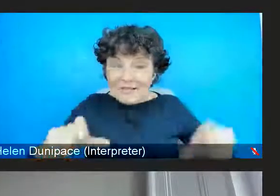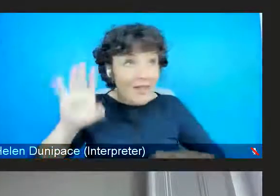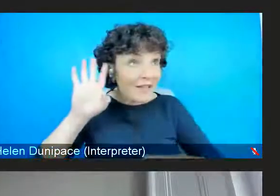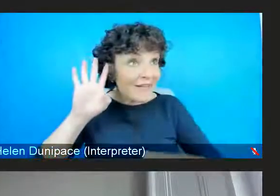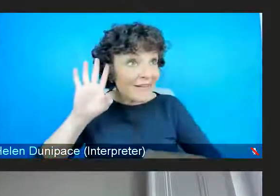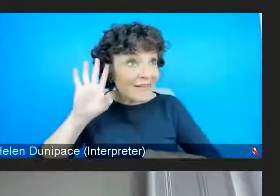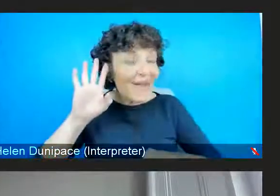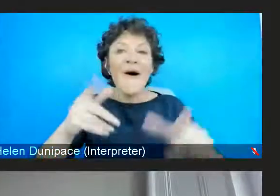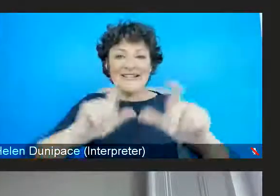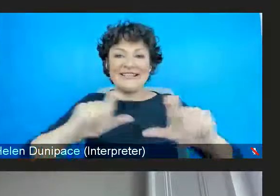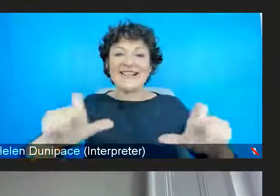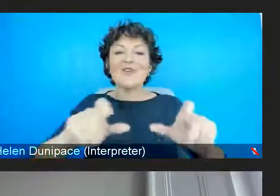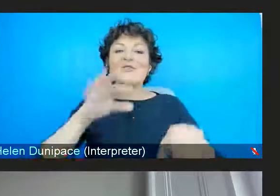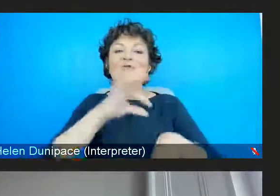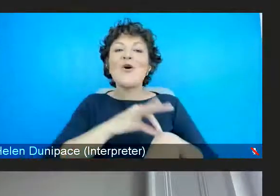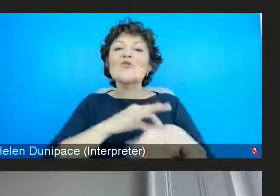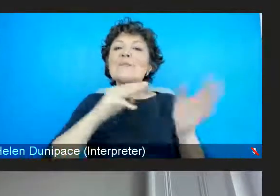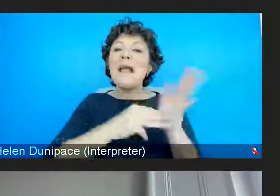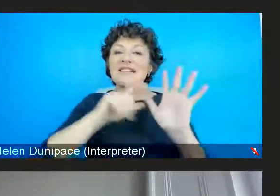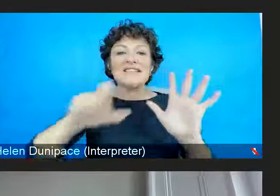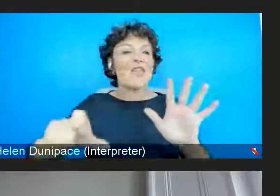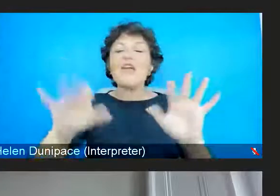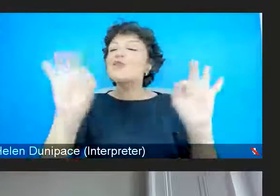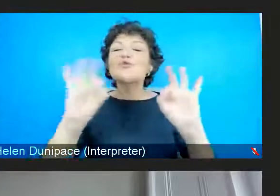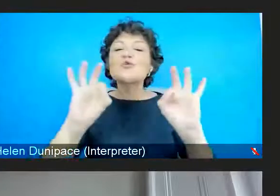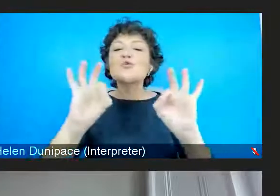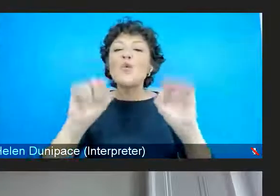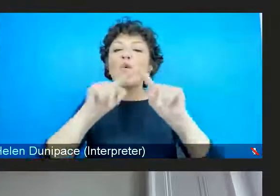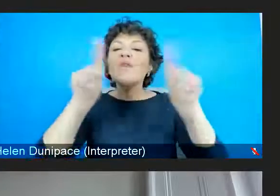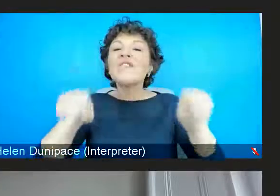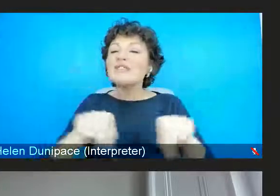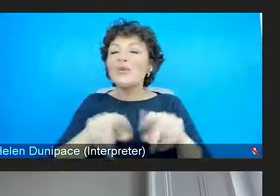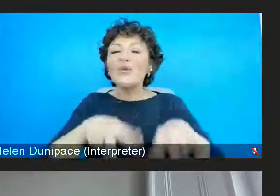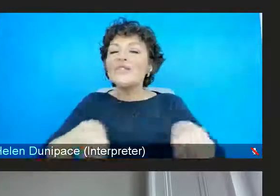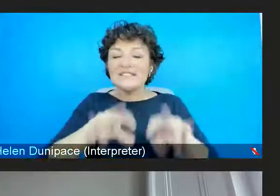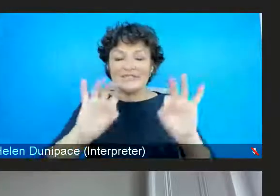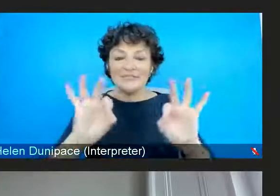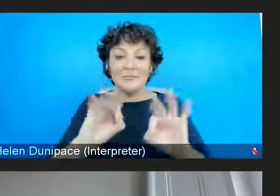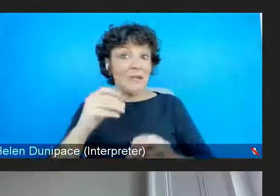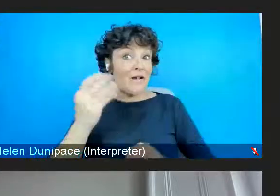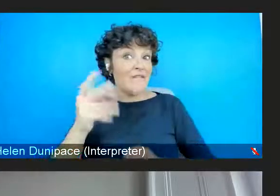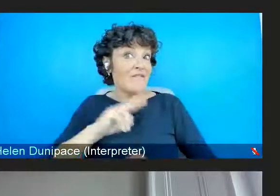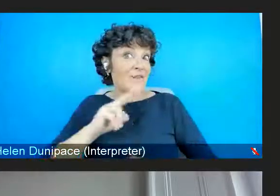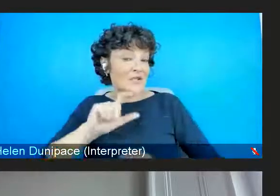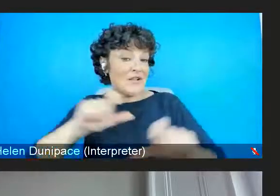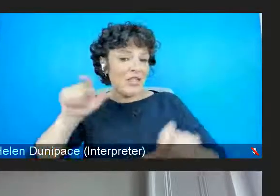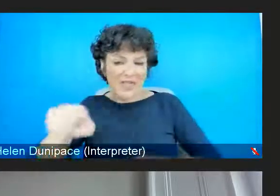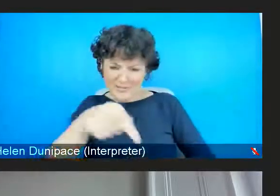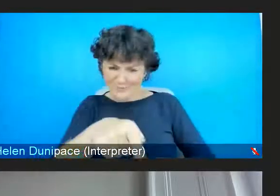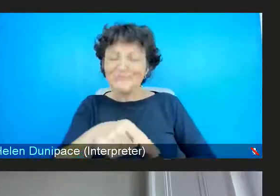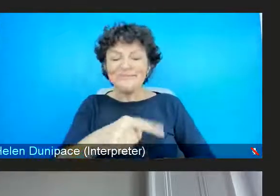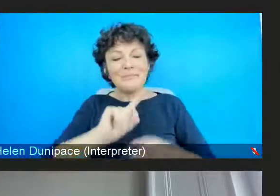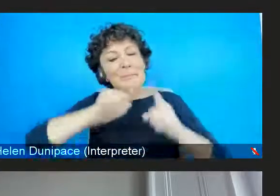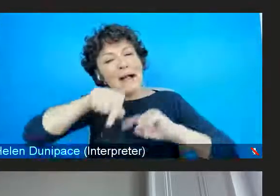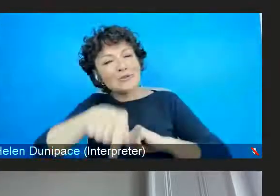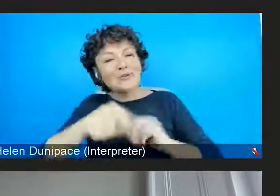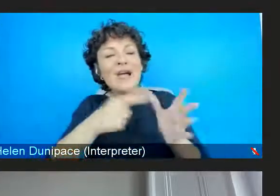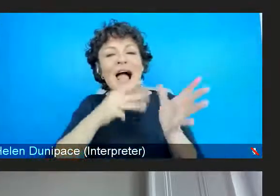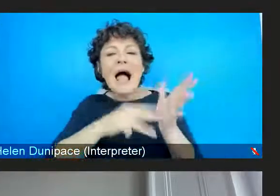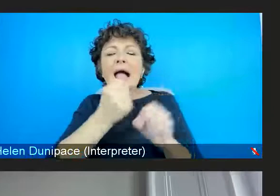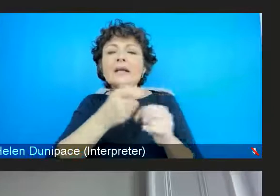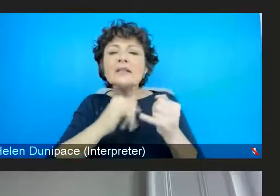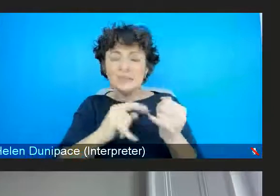Malik? I'll let Angus answer first, and I'll come back to you. Yes, Angus, you talked earlier about the importance of